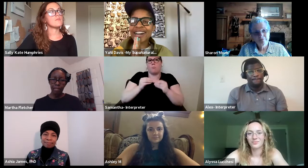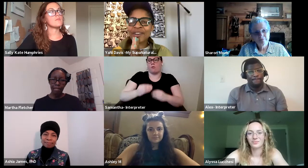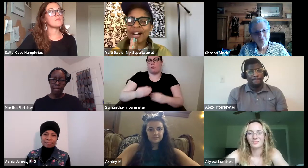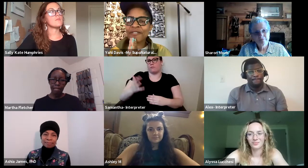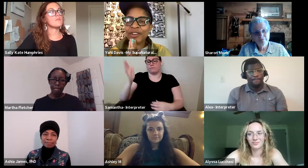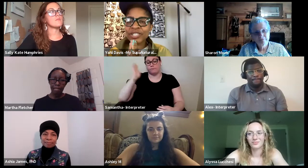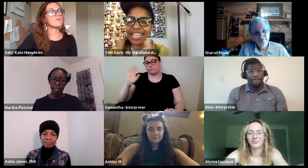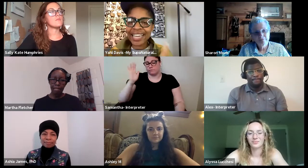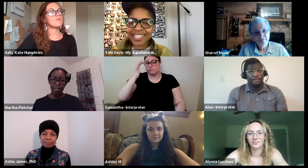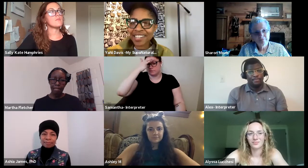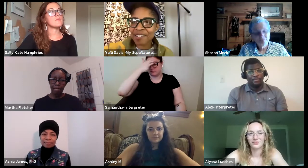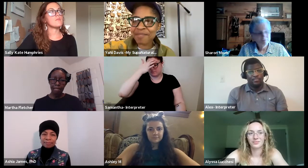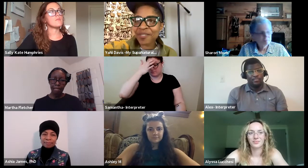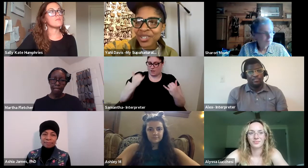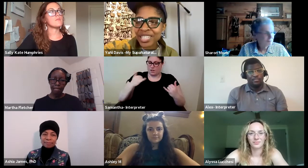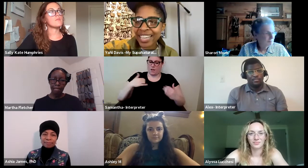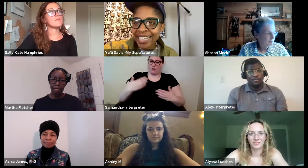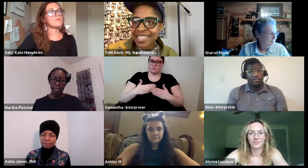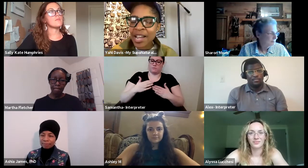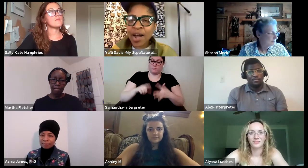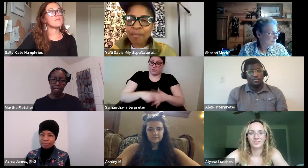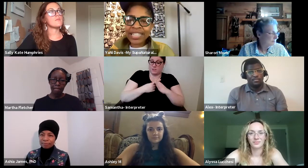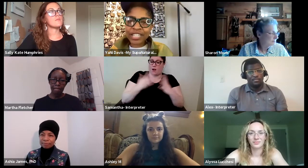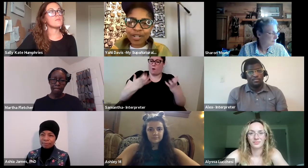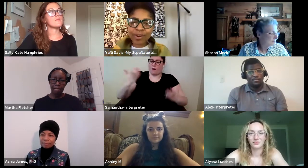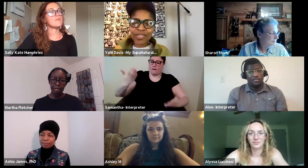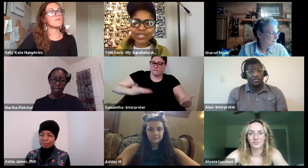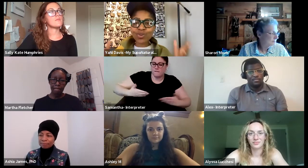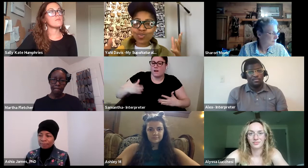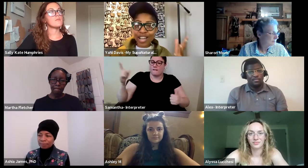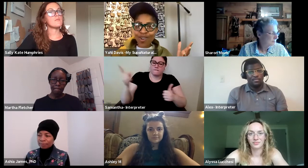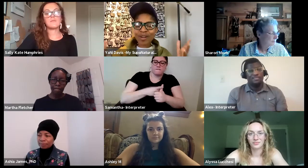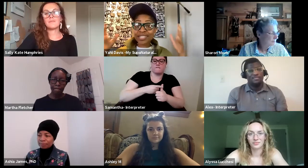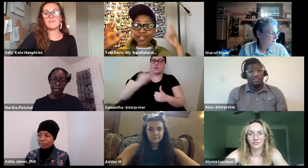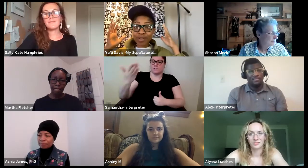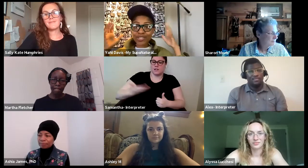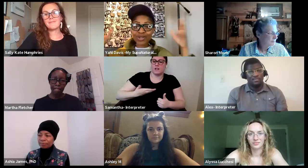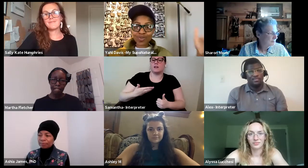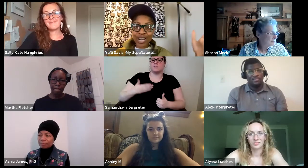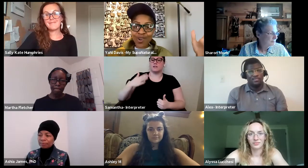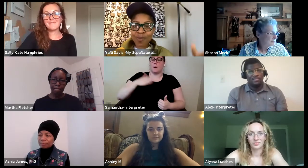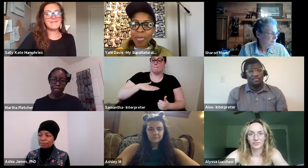invite my first guest, my dear brother Terrell.